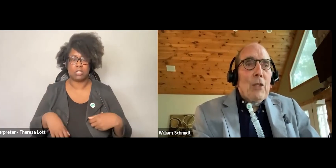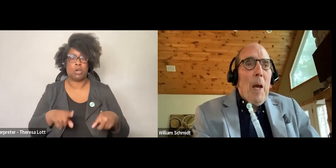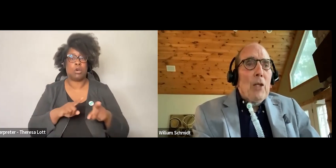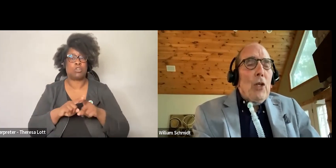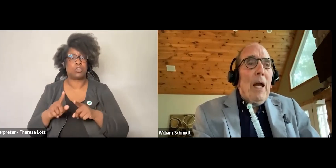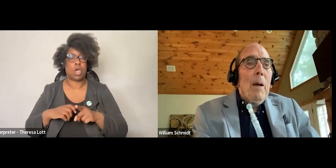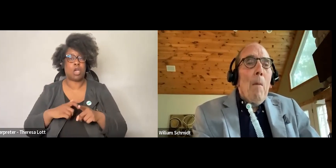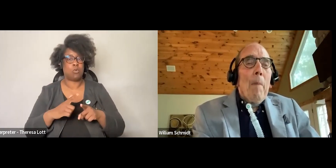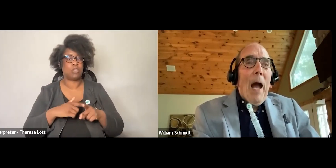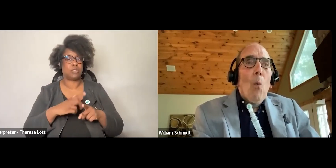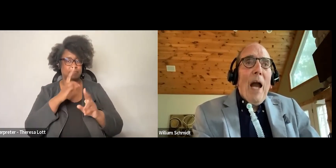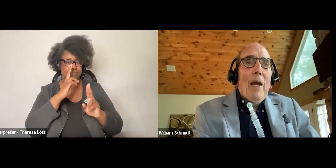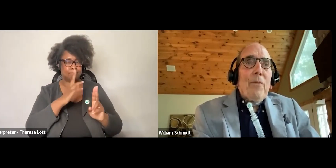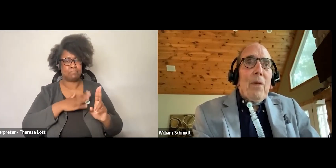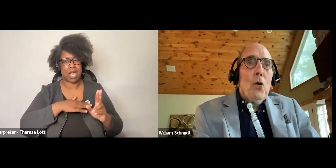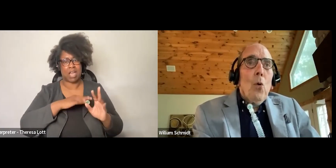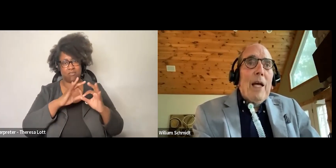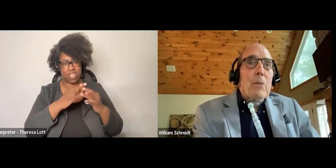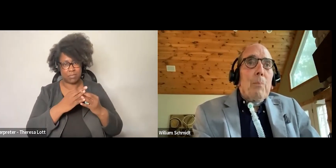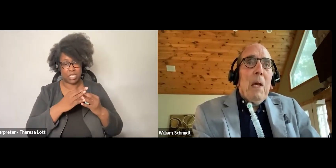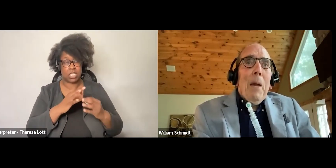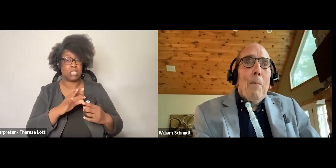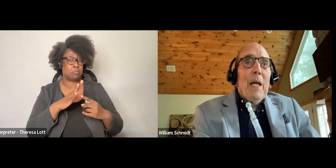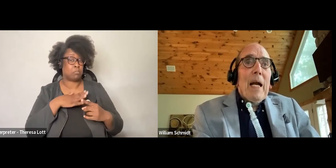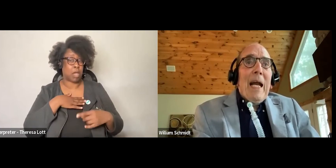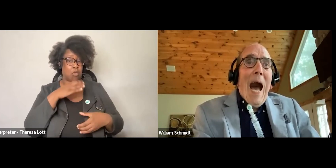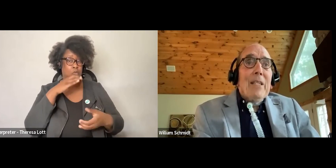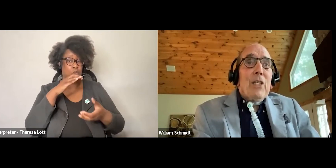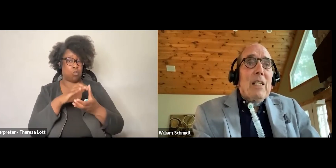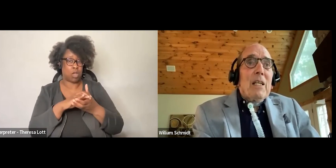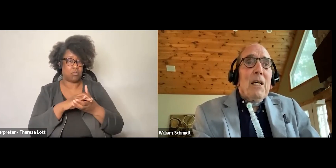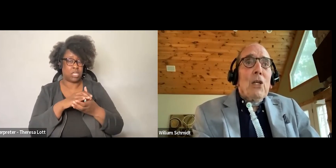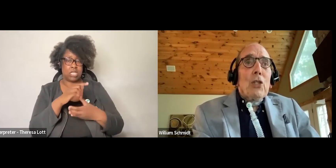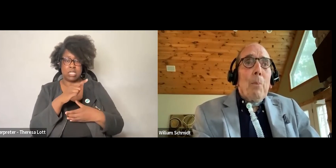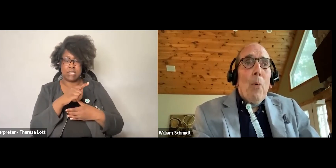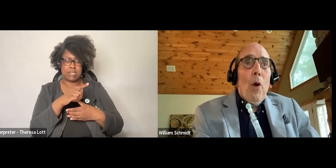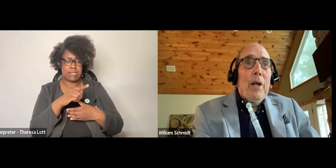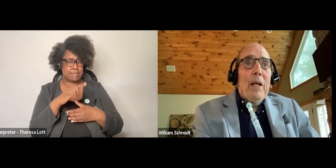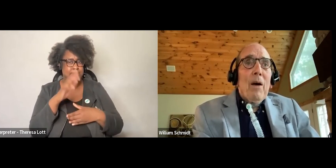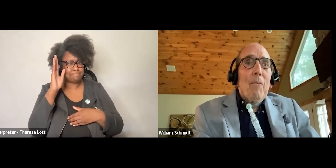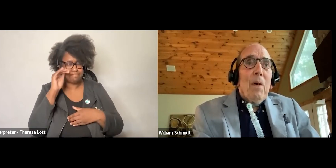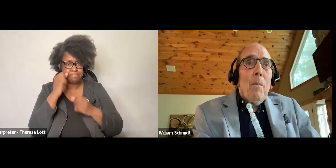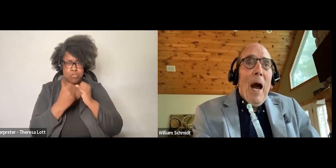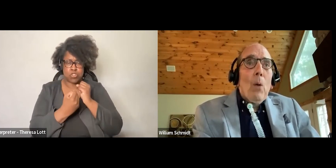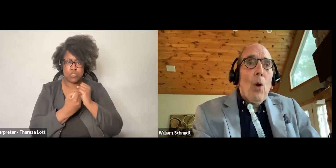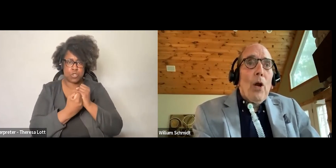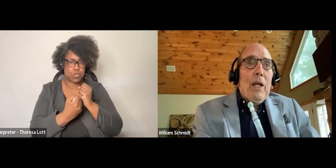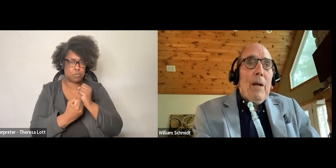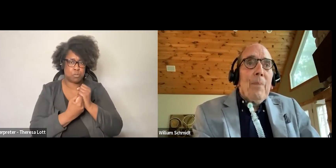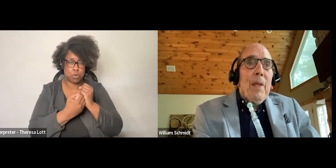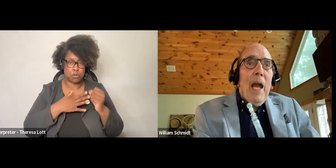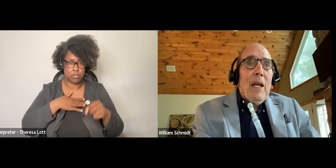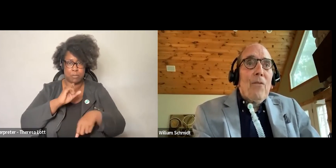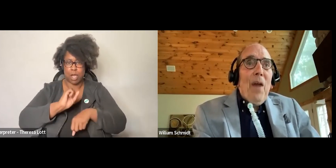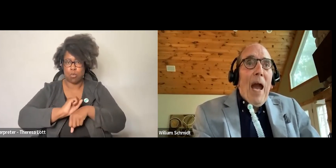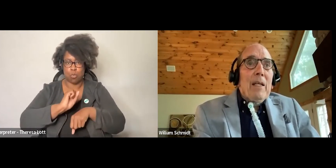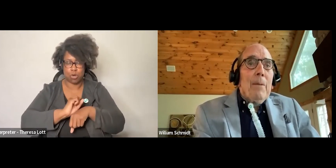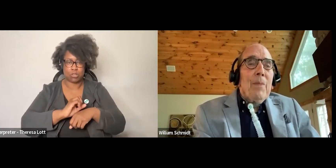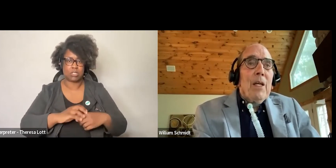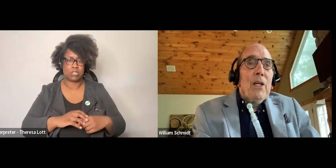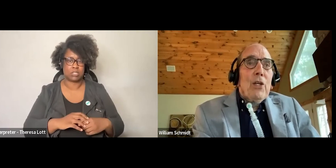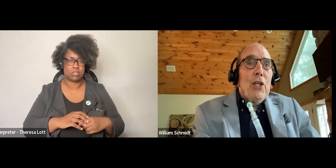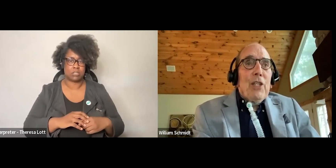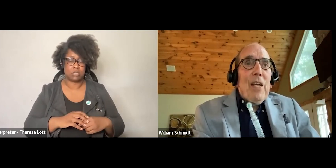family, especially my wife, who has been a constant support of my work. And in